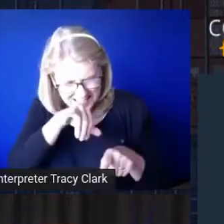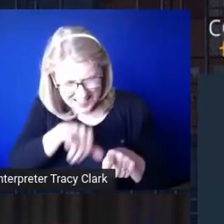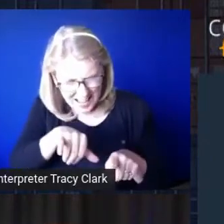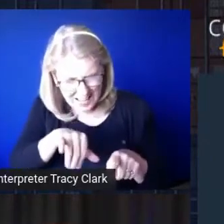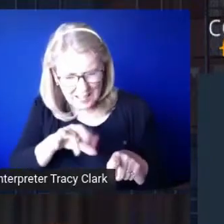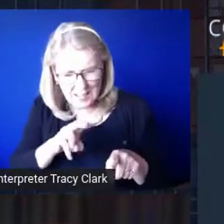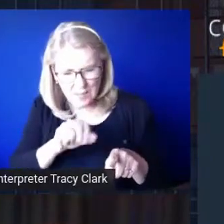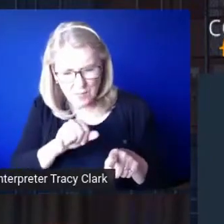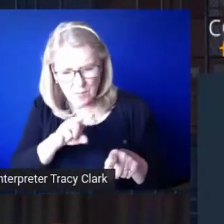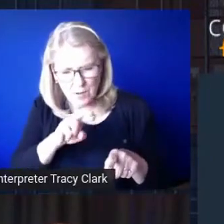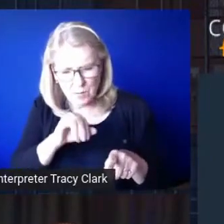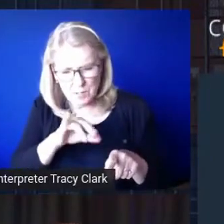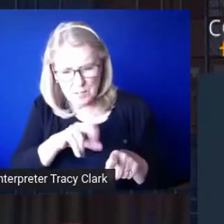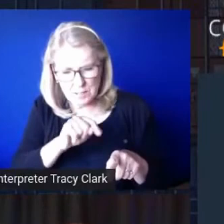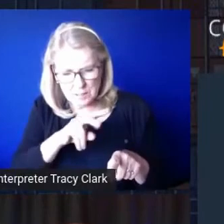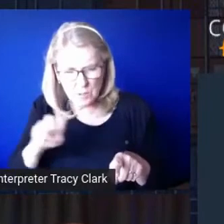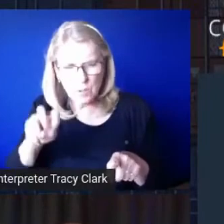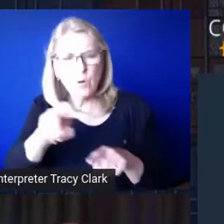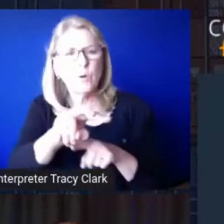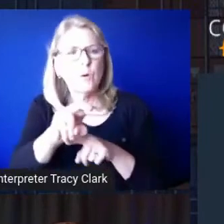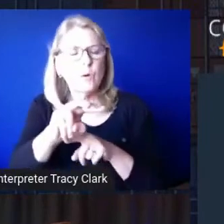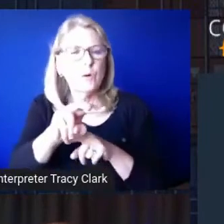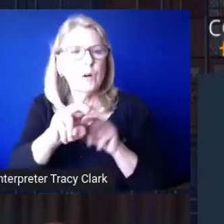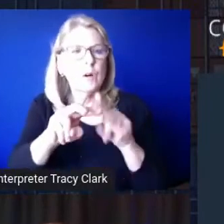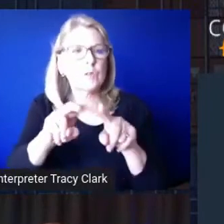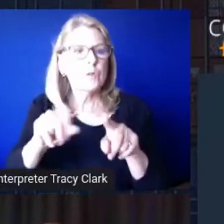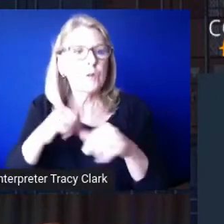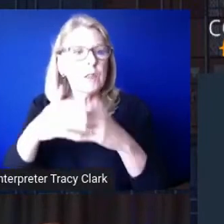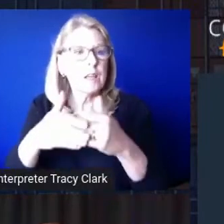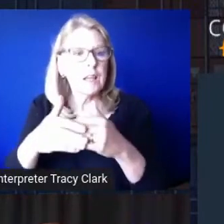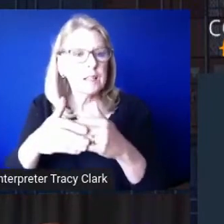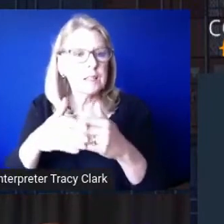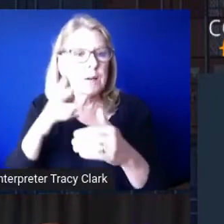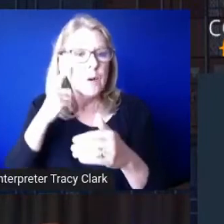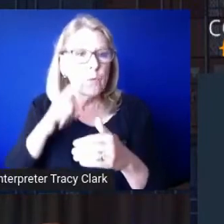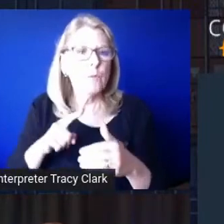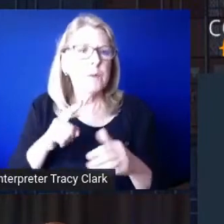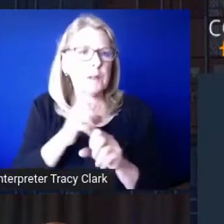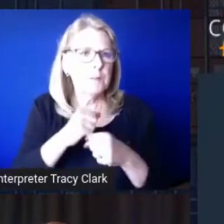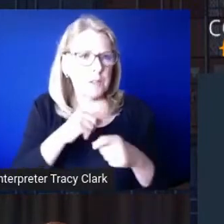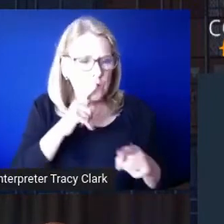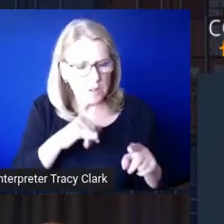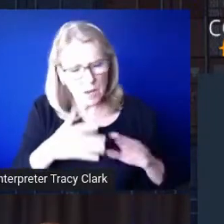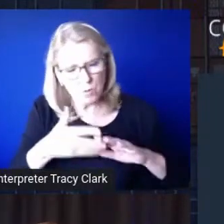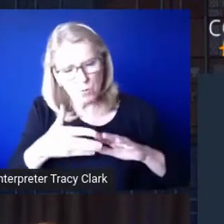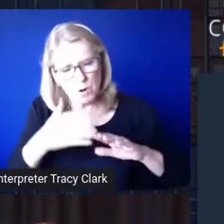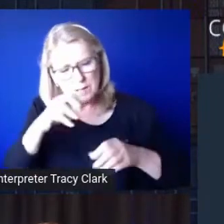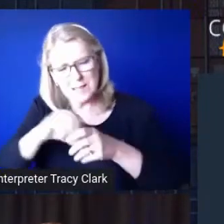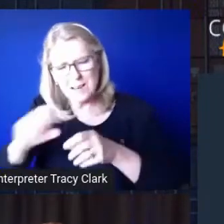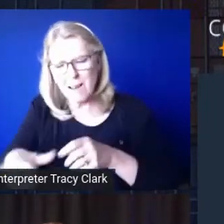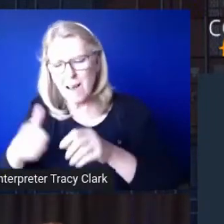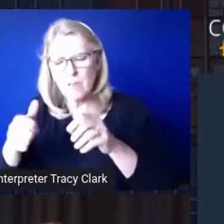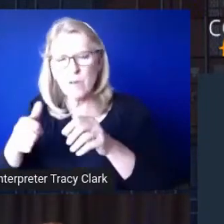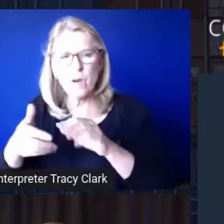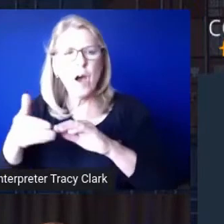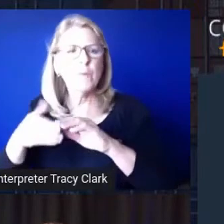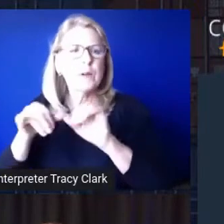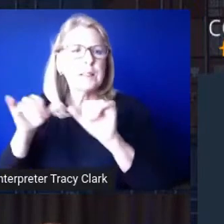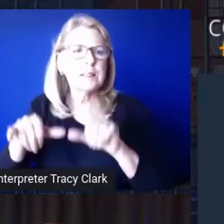the next step will be to make it so it runs on other operating systems and bare metal, or not other operating systems, but bare metal and other providers as well.